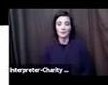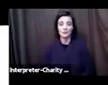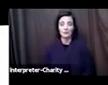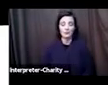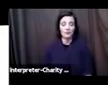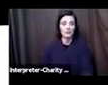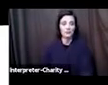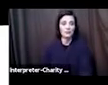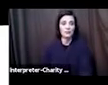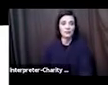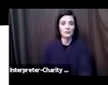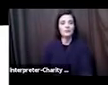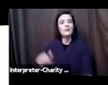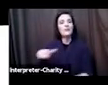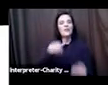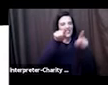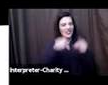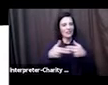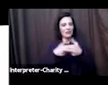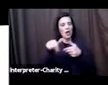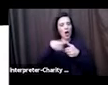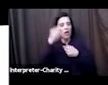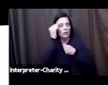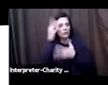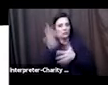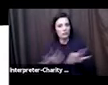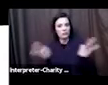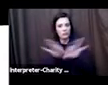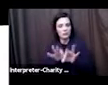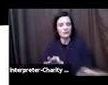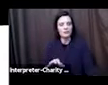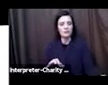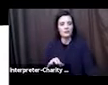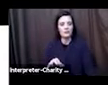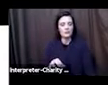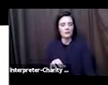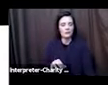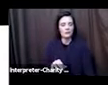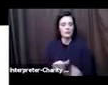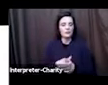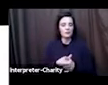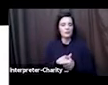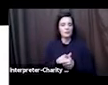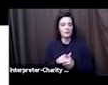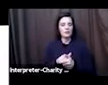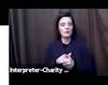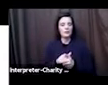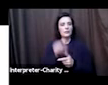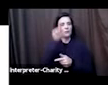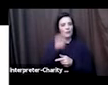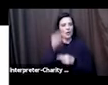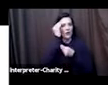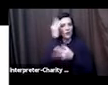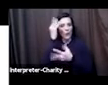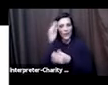Okay, and just some other important information on this slide here. This is some of the information that's going